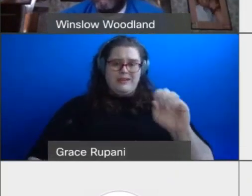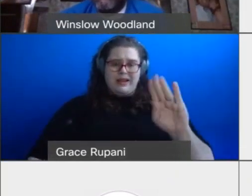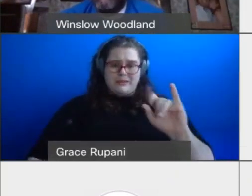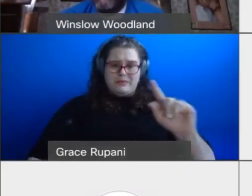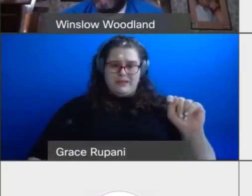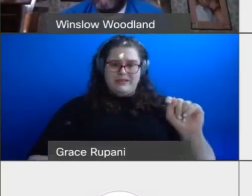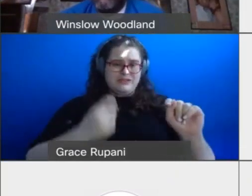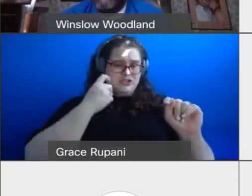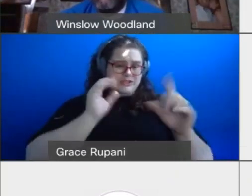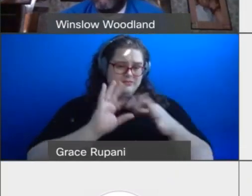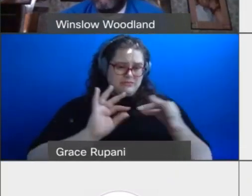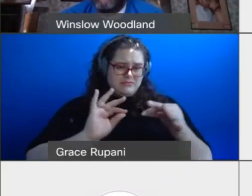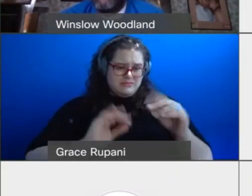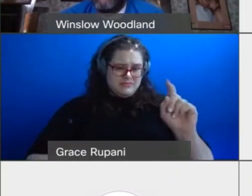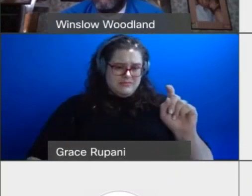So,